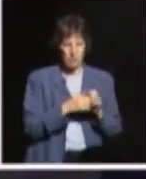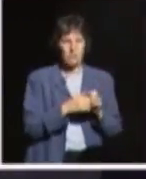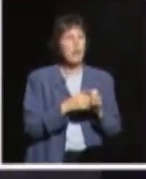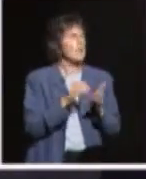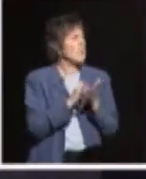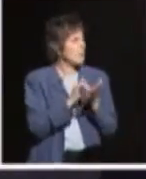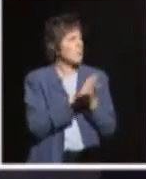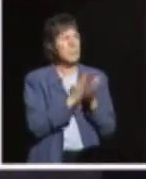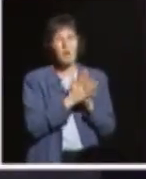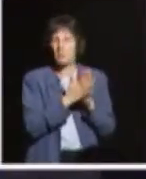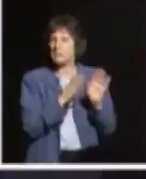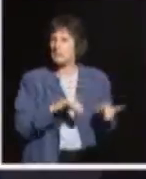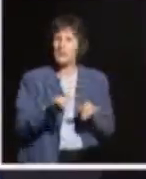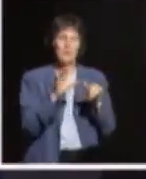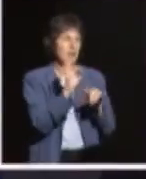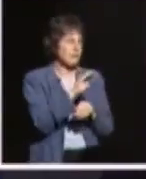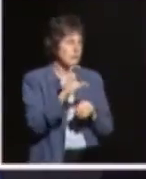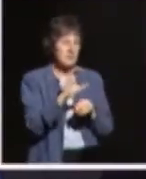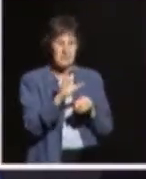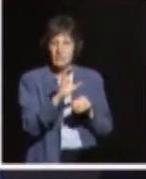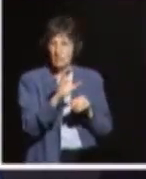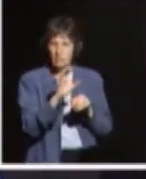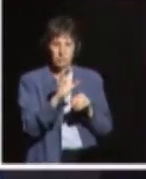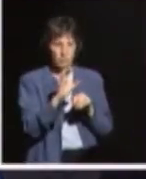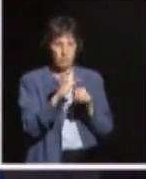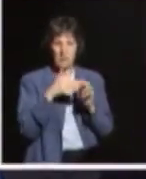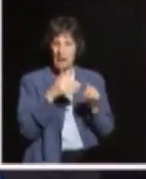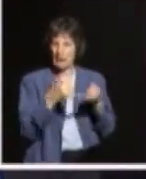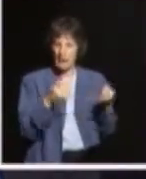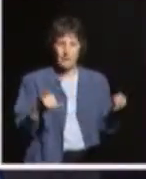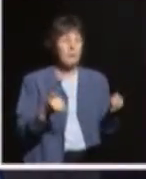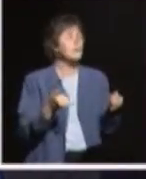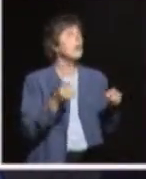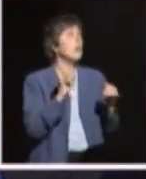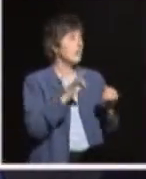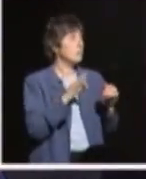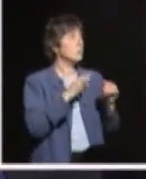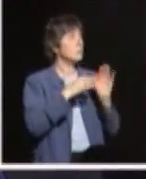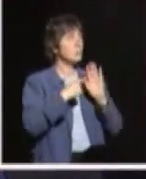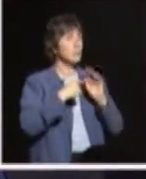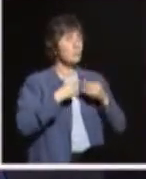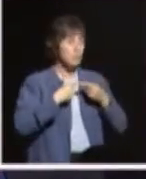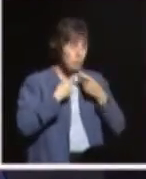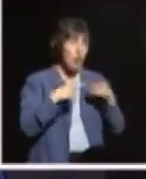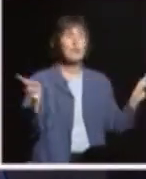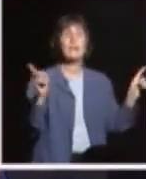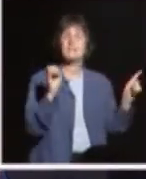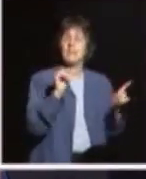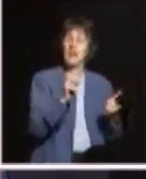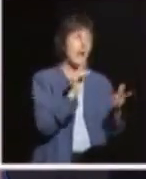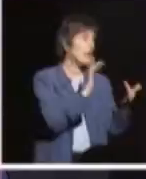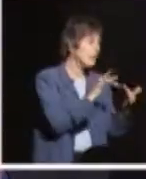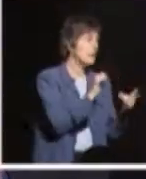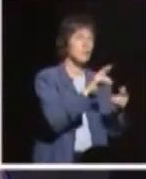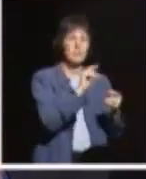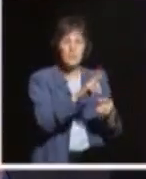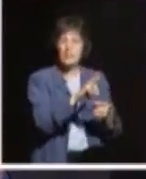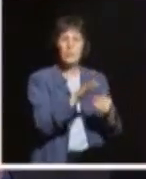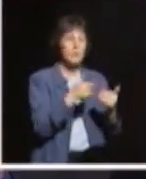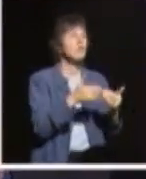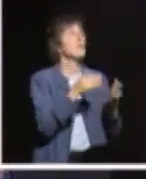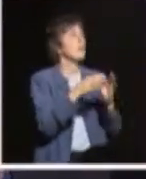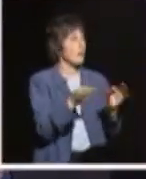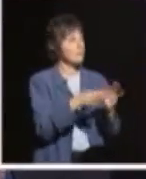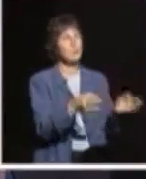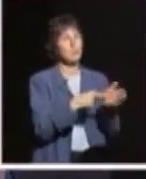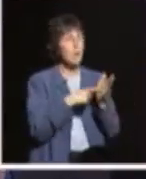FCC standard, where a broadcast program, whenever a broadcast program would be required to have those captions, then it would follow the same if it was delivered